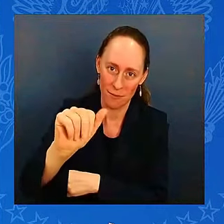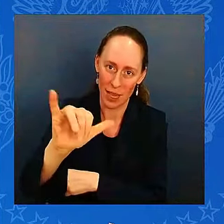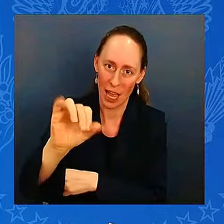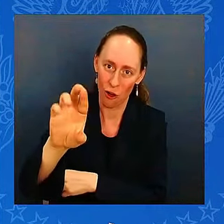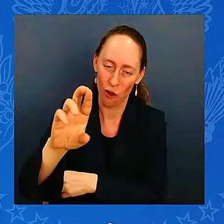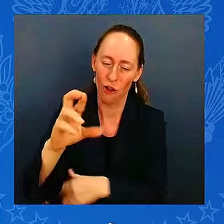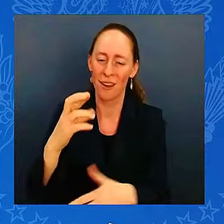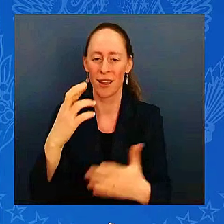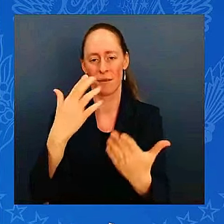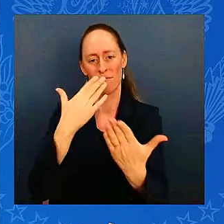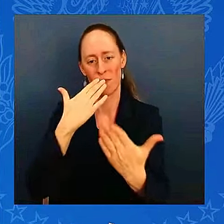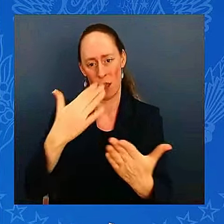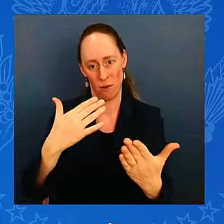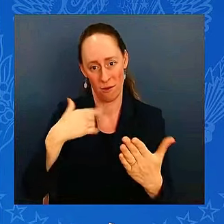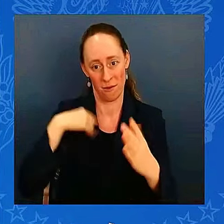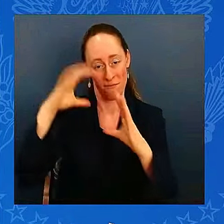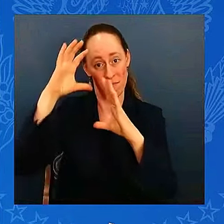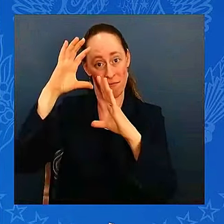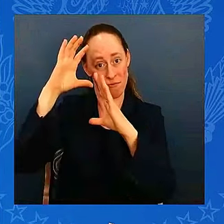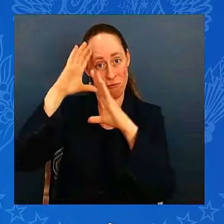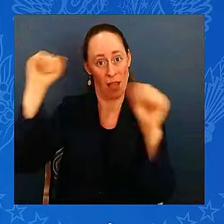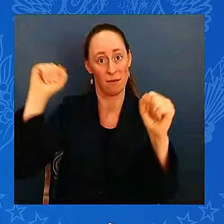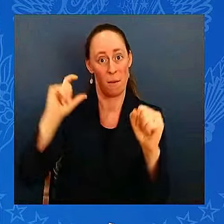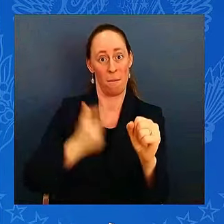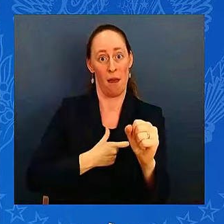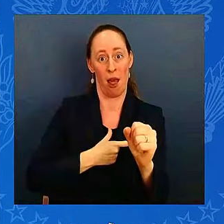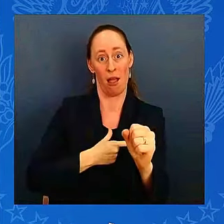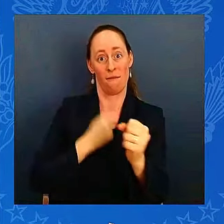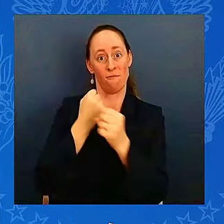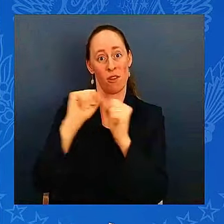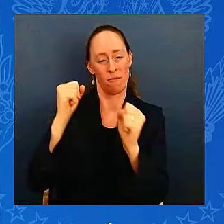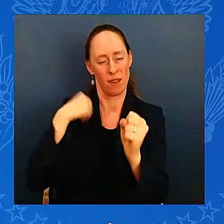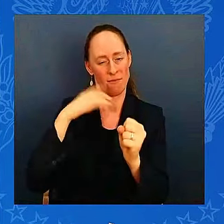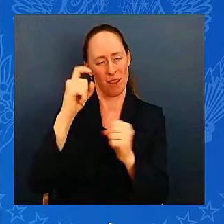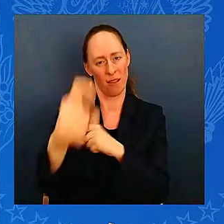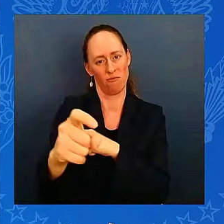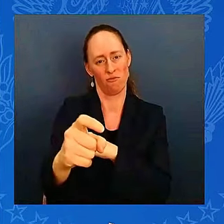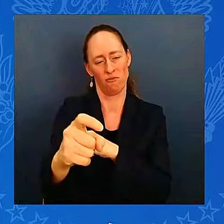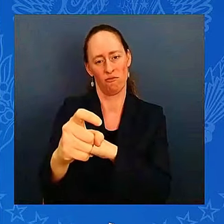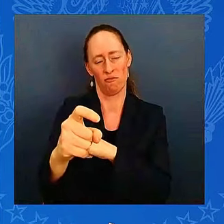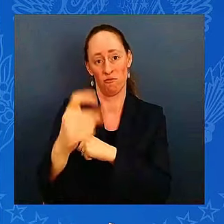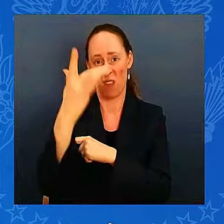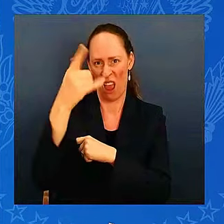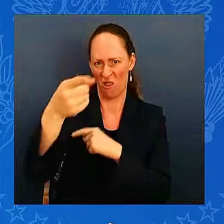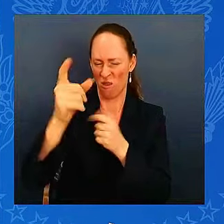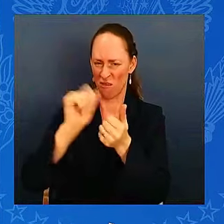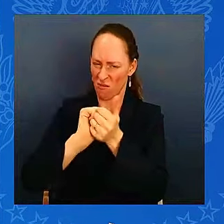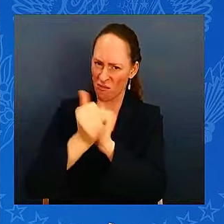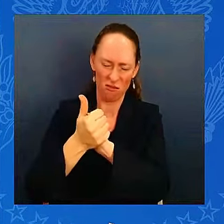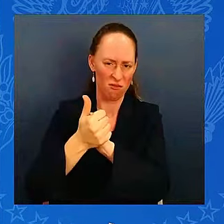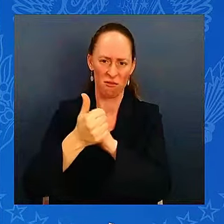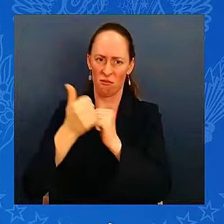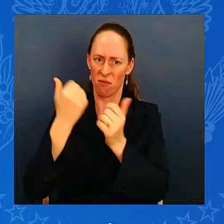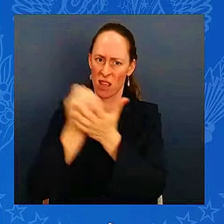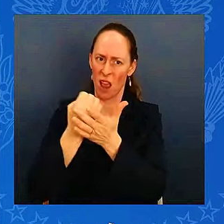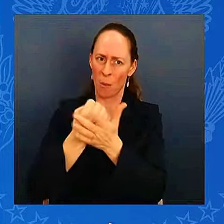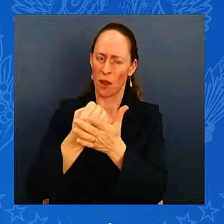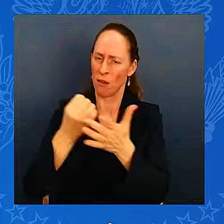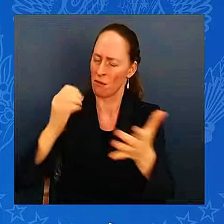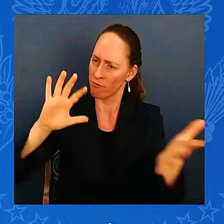Freedom because you've literally revolutionized our economy. It's not hyperbole. You transformed how